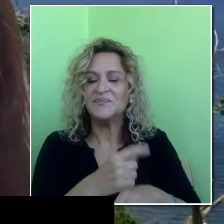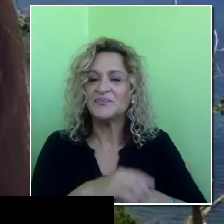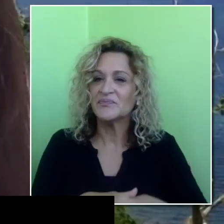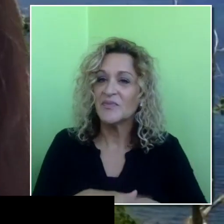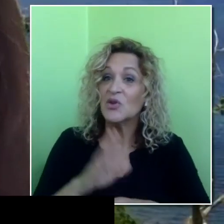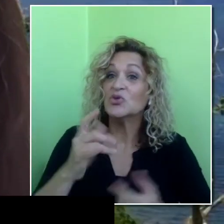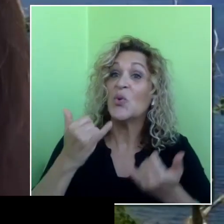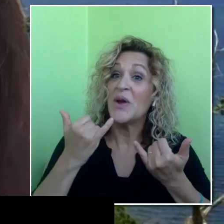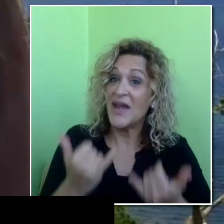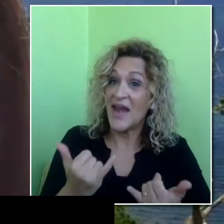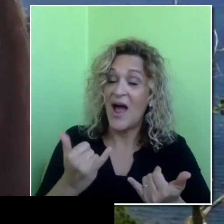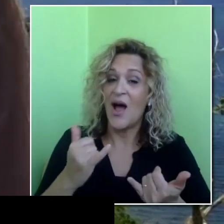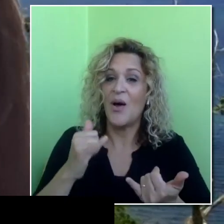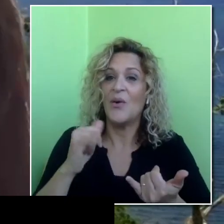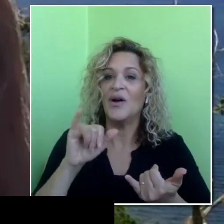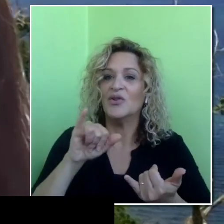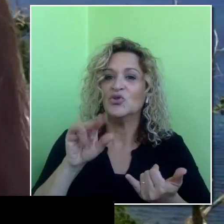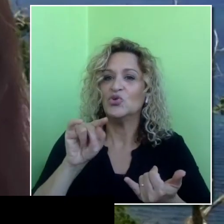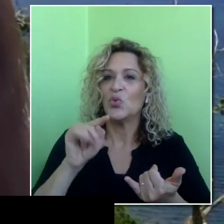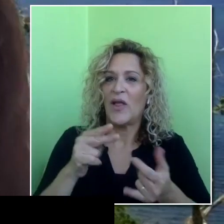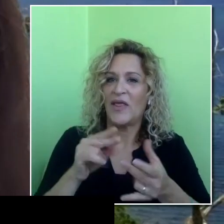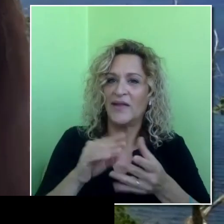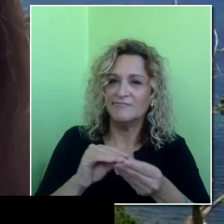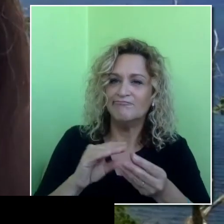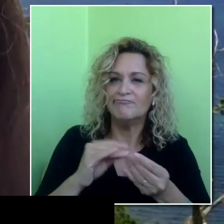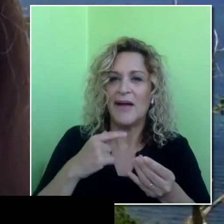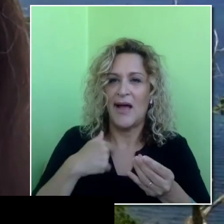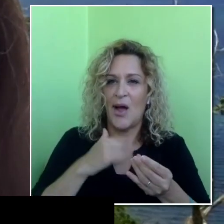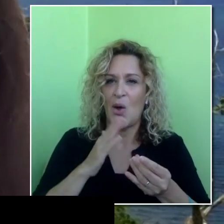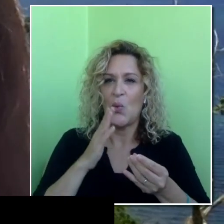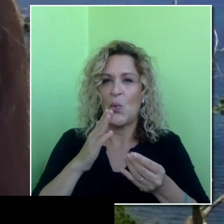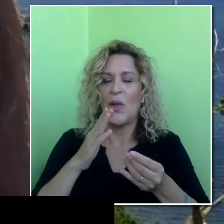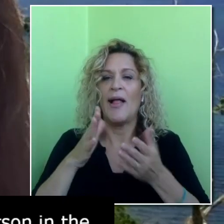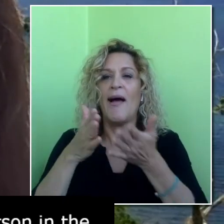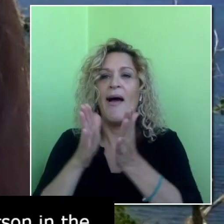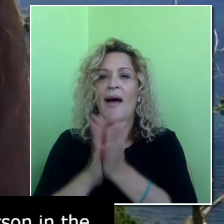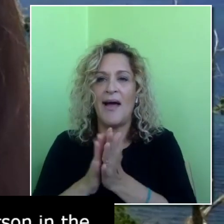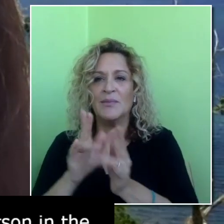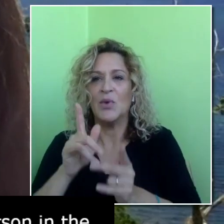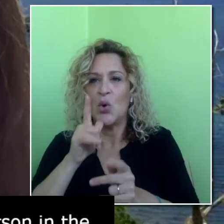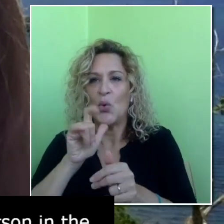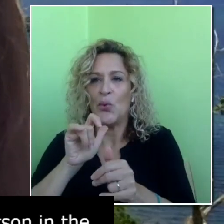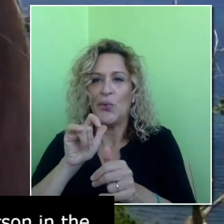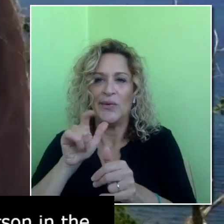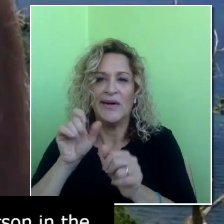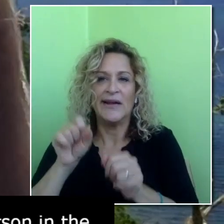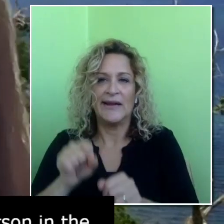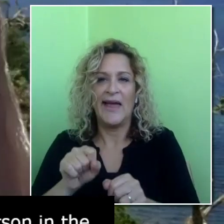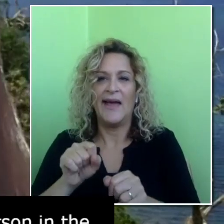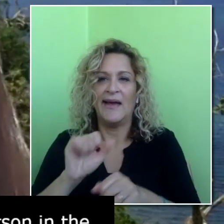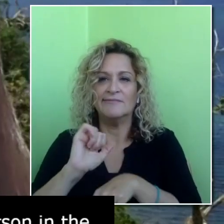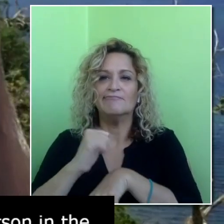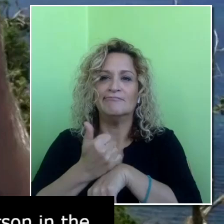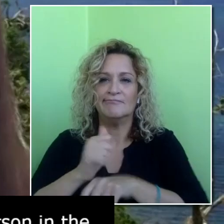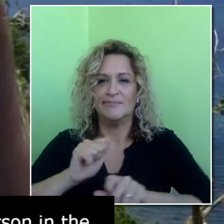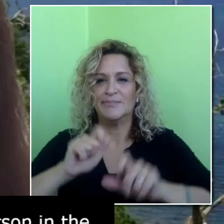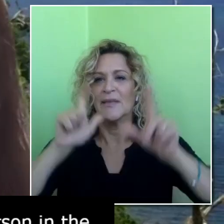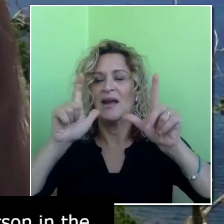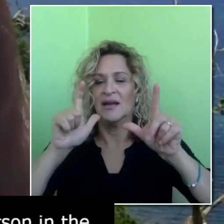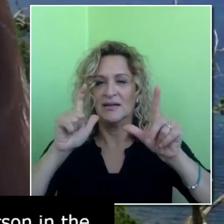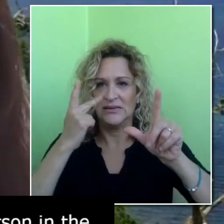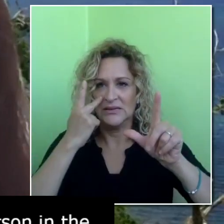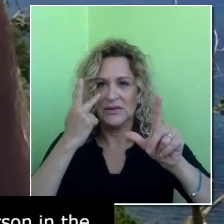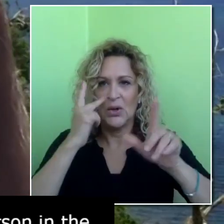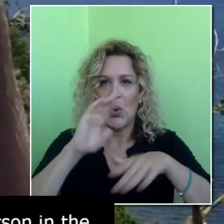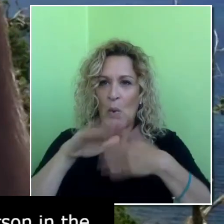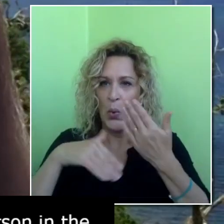person in back, will mastermind, make sure that everyone can see them. I will